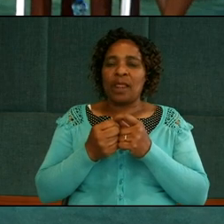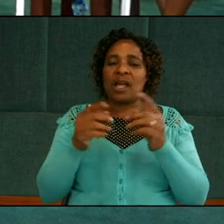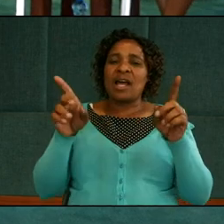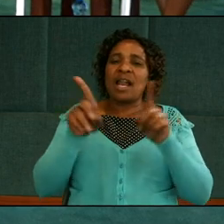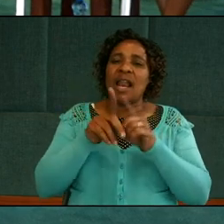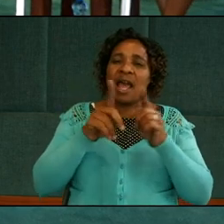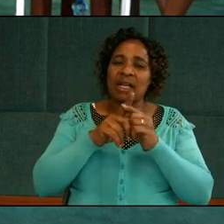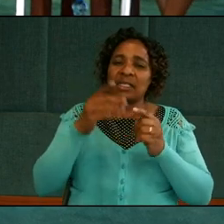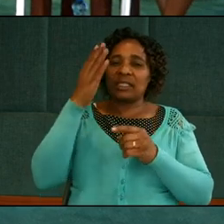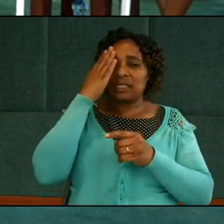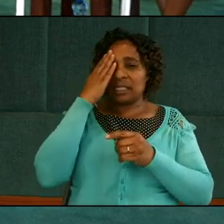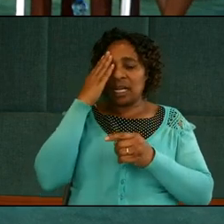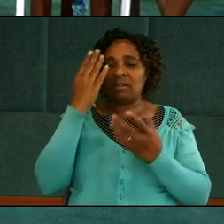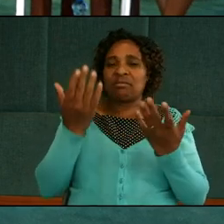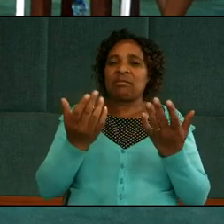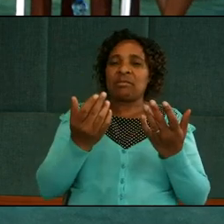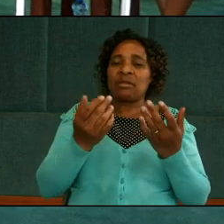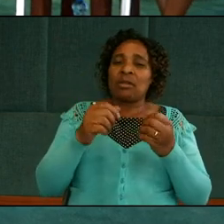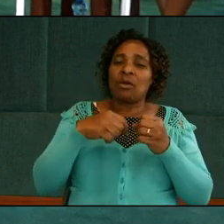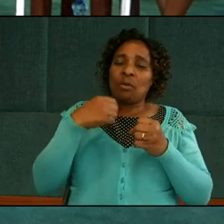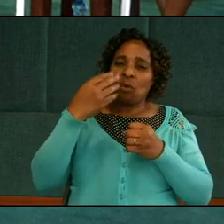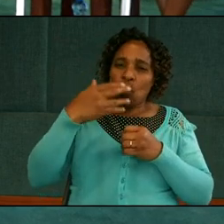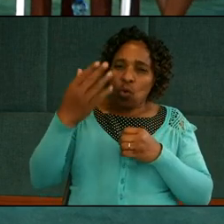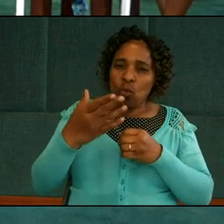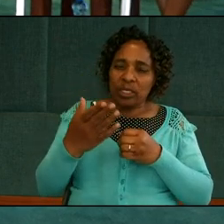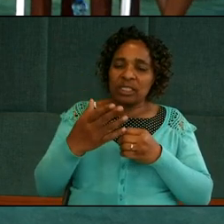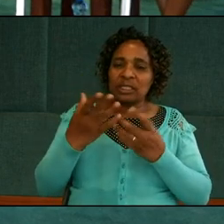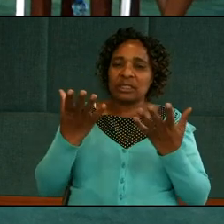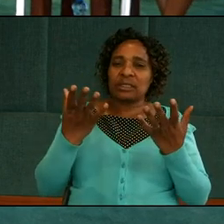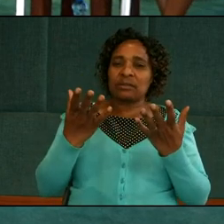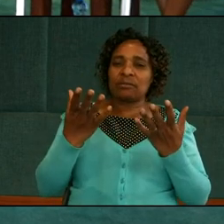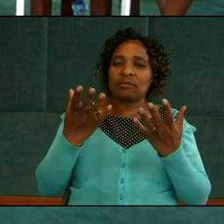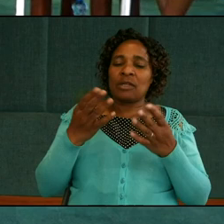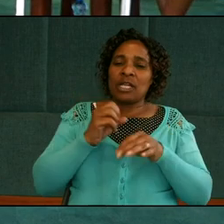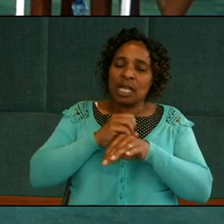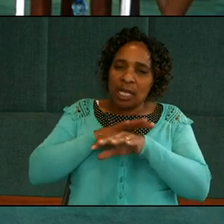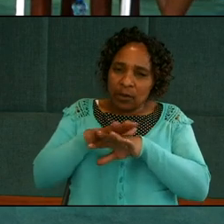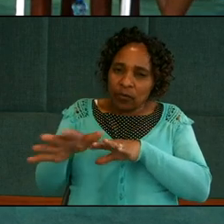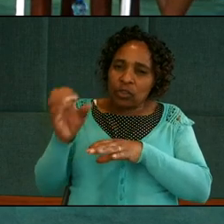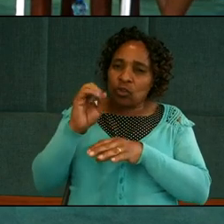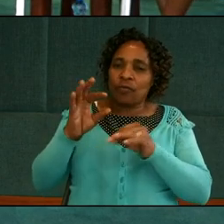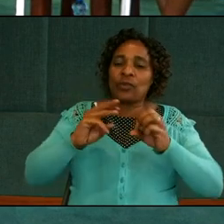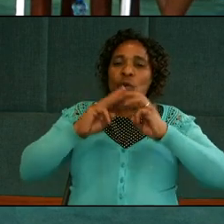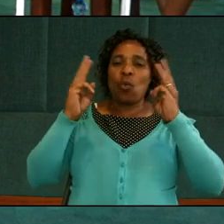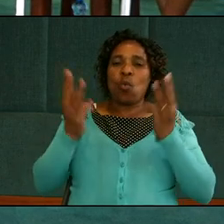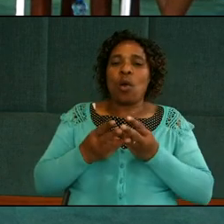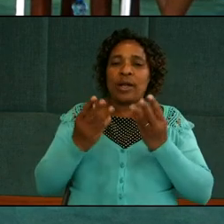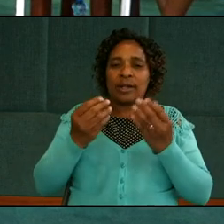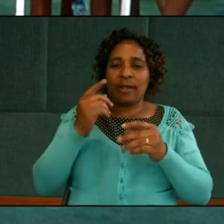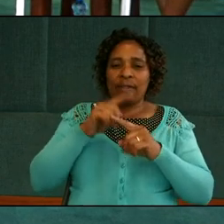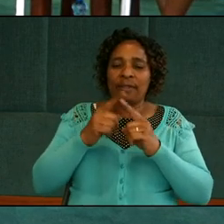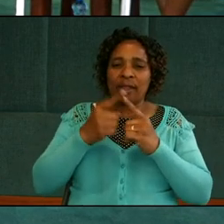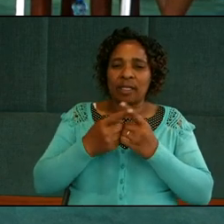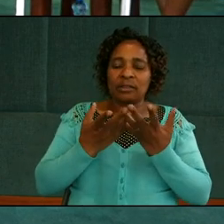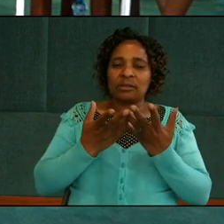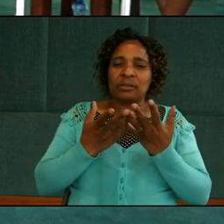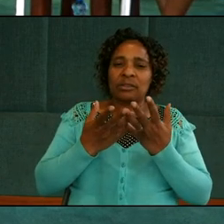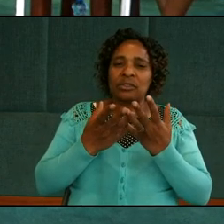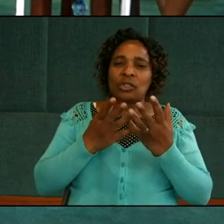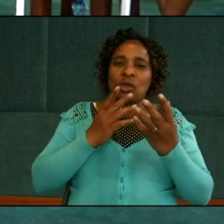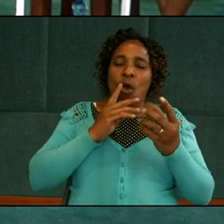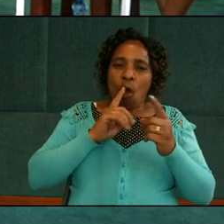like Israel, Christians too often held to the influence of the world and to conform to